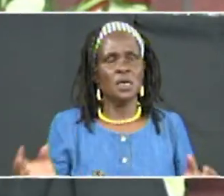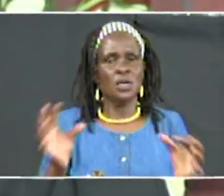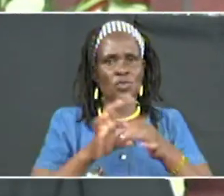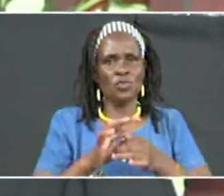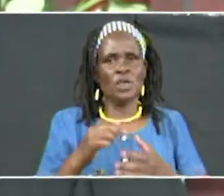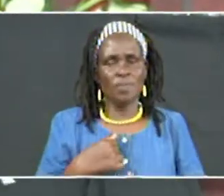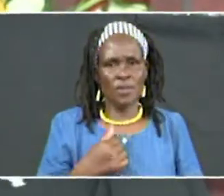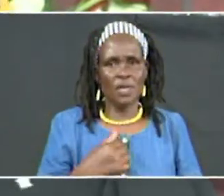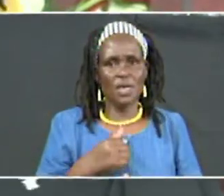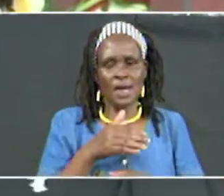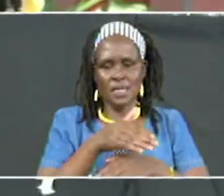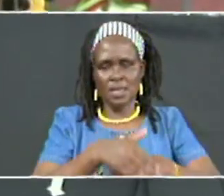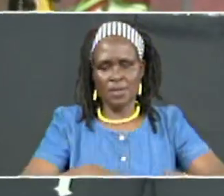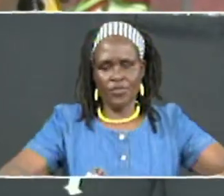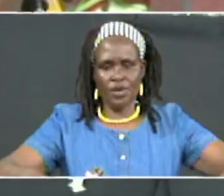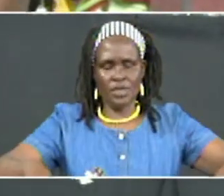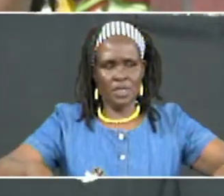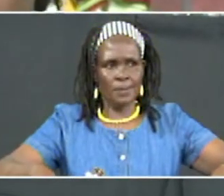the front.